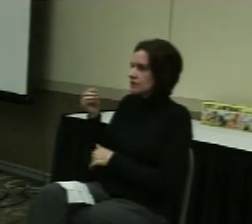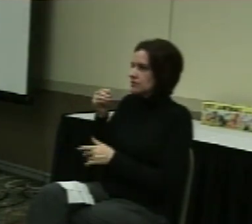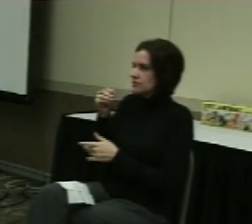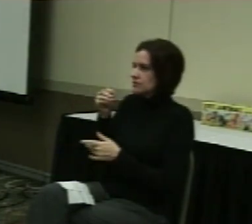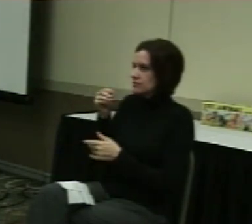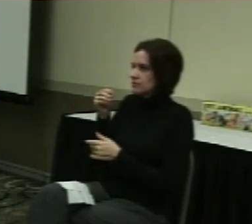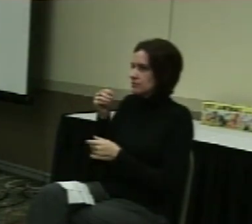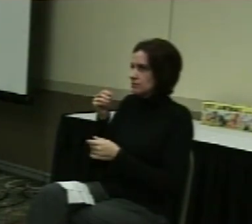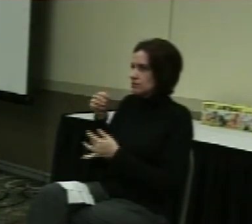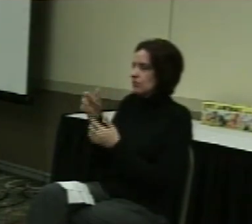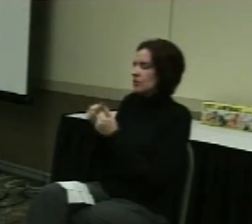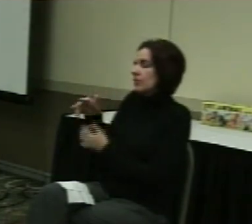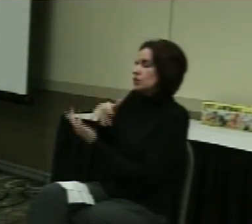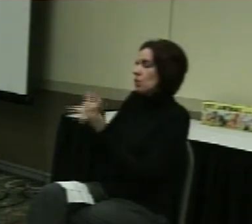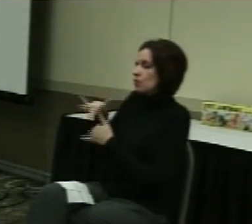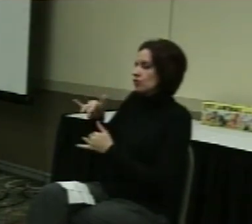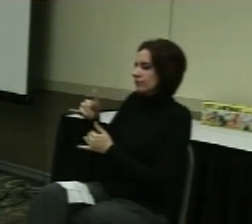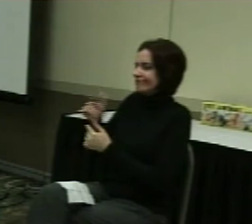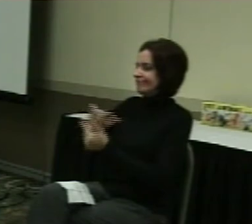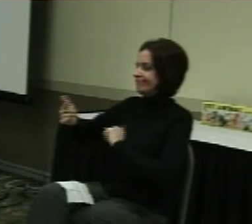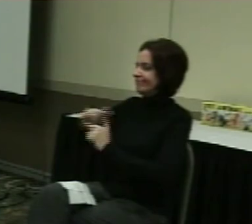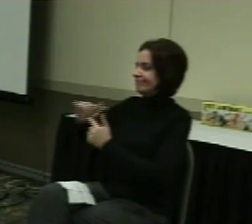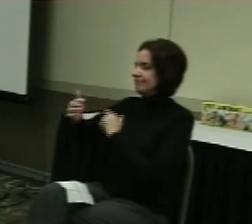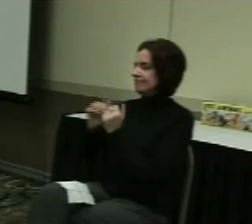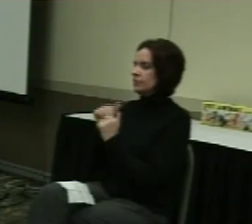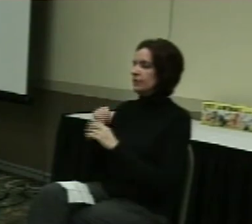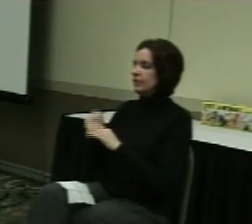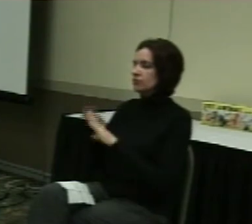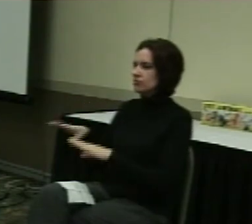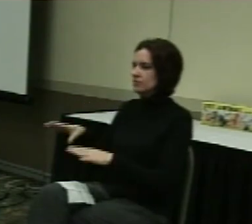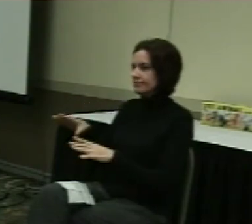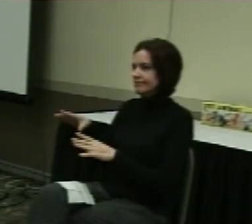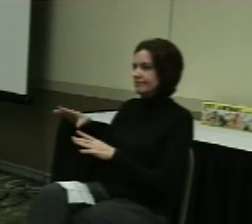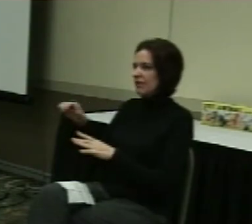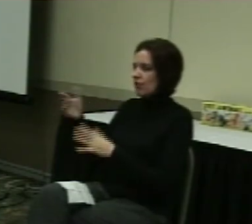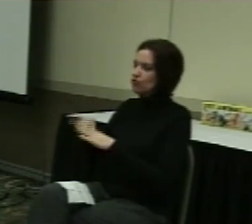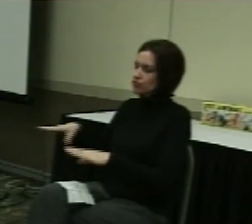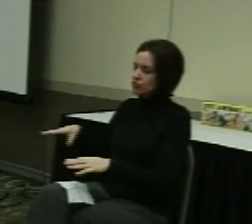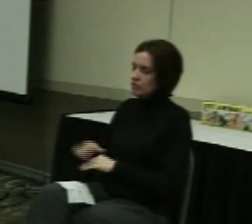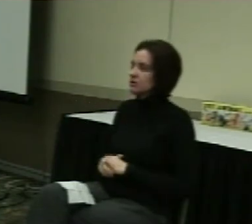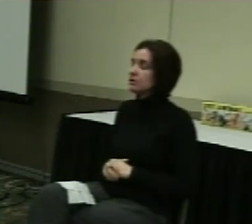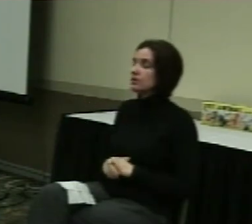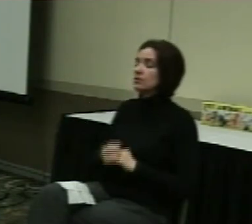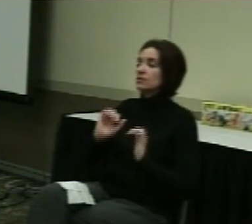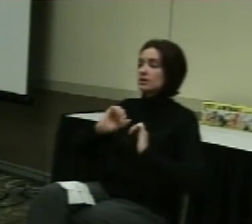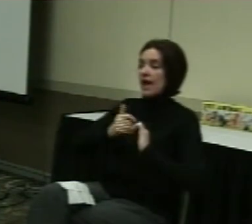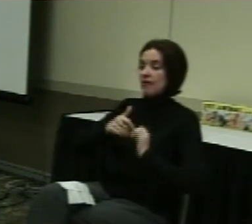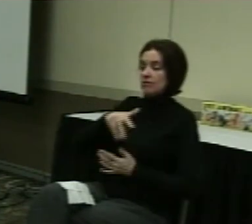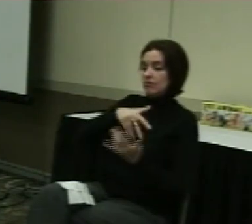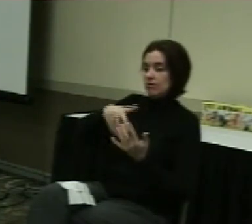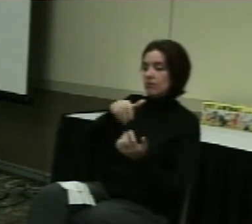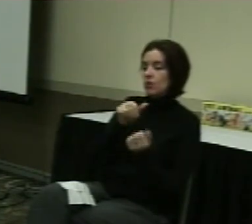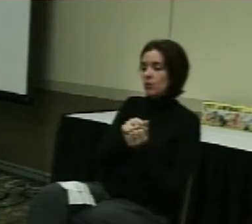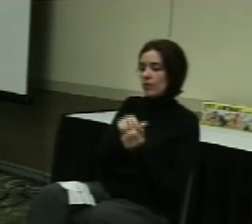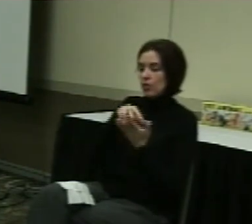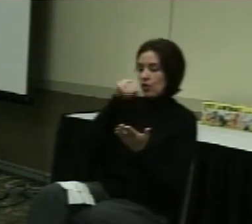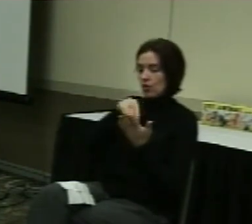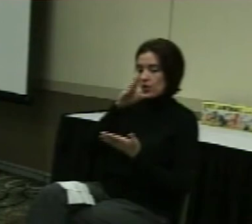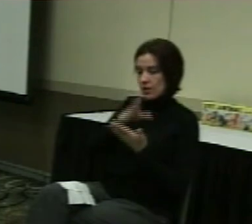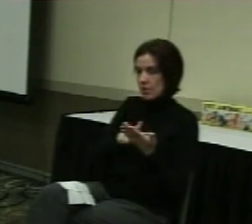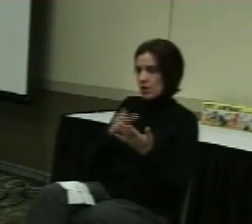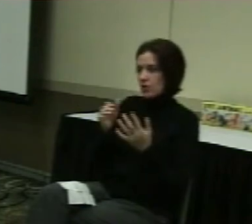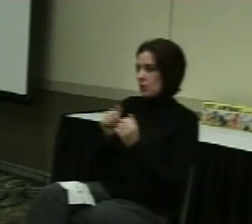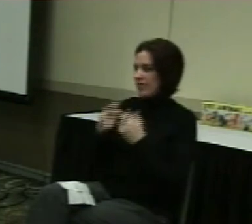the social exchanges of the classroom. How is the child faring with the learning aspect of the classroom and with the physical aspect